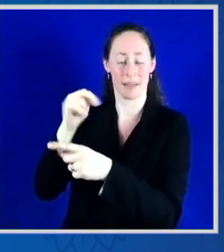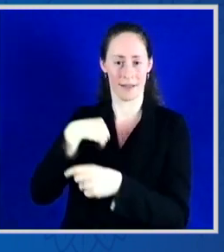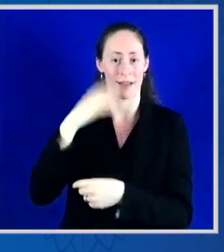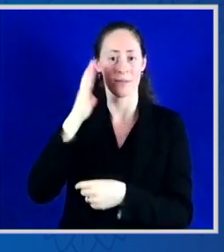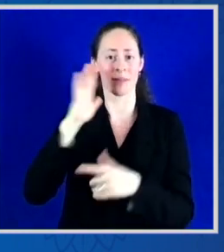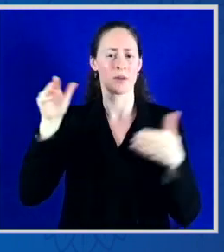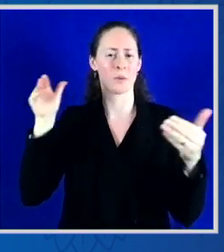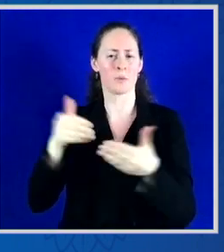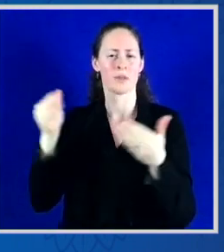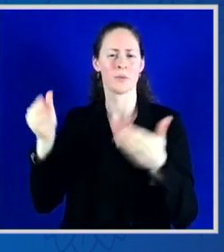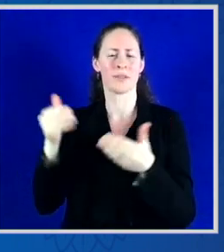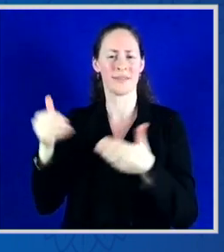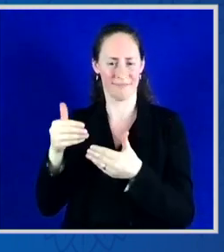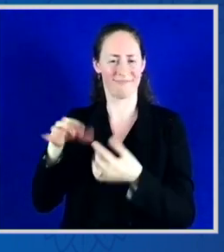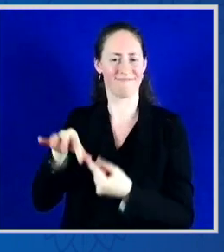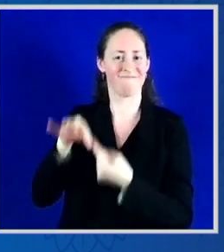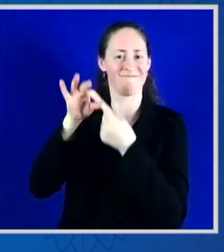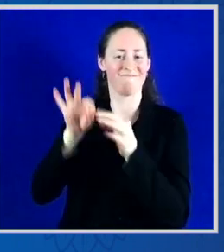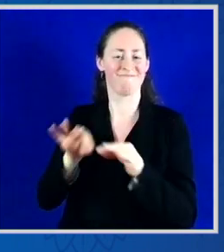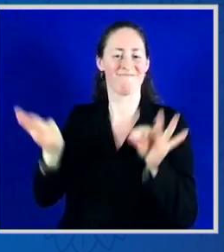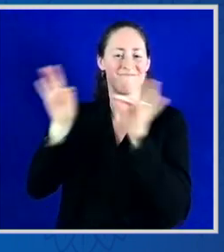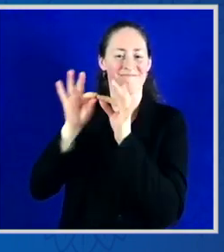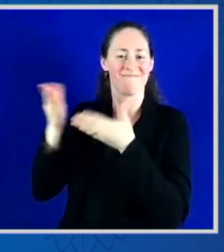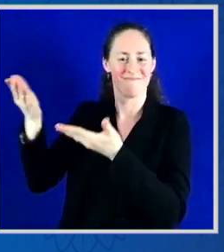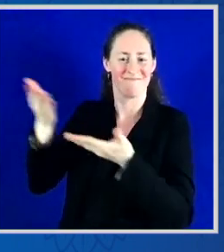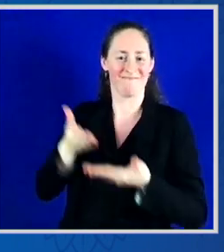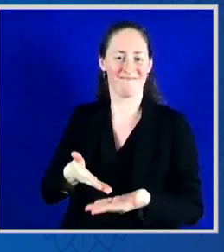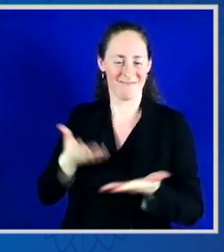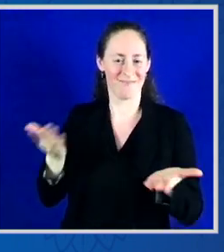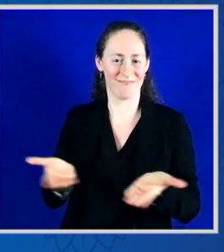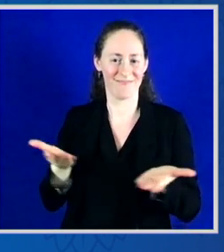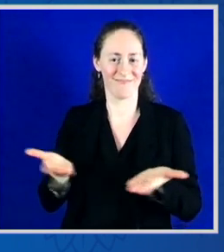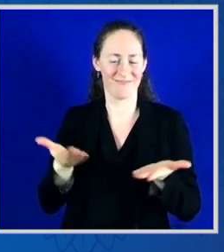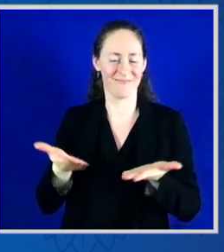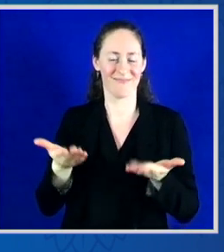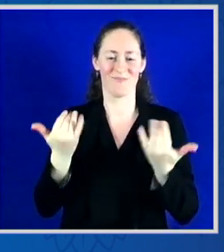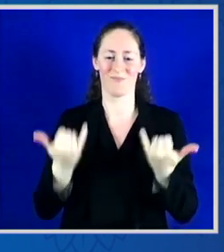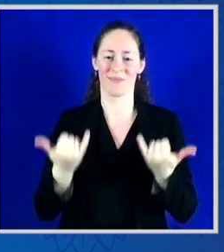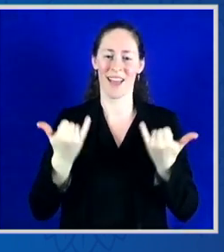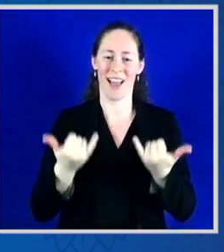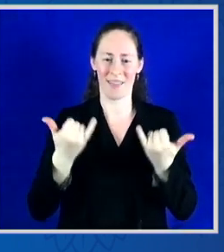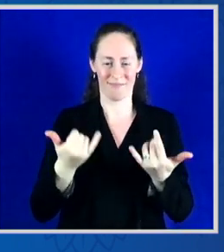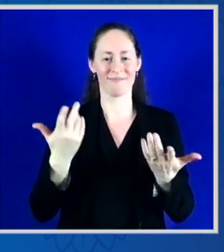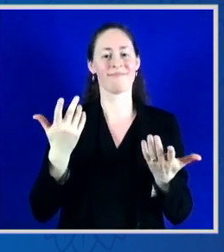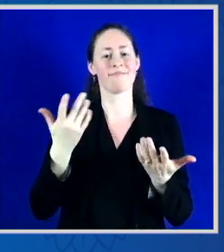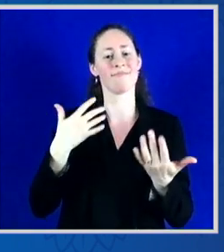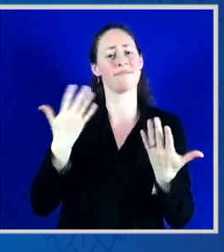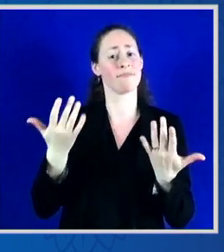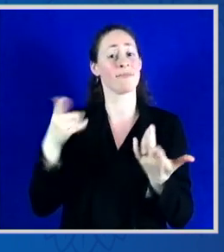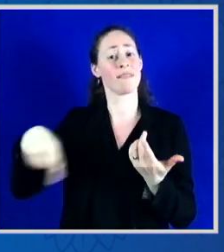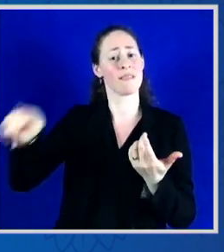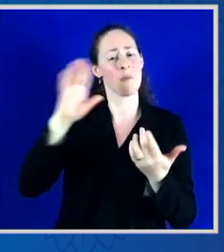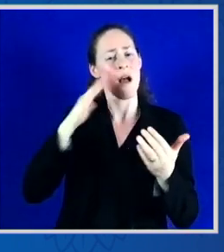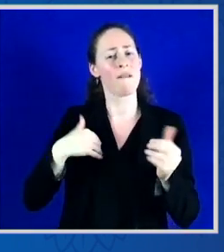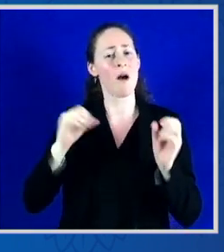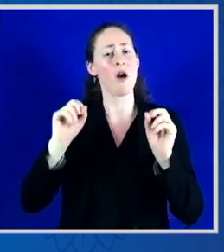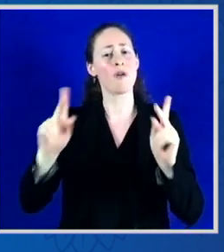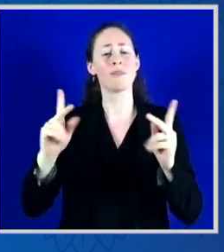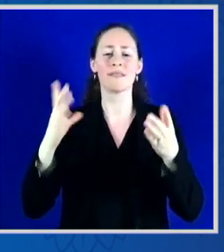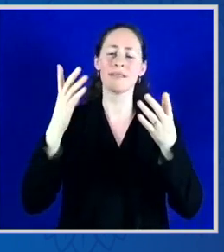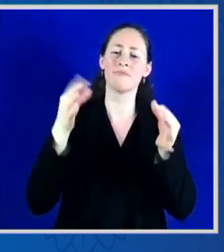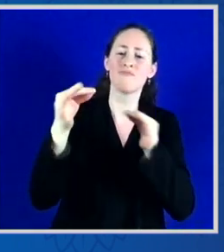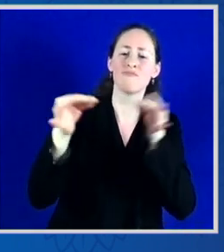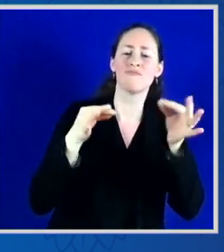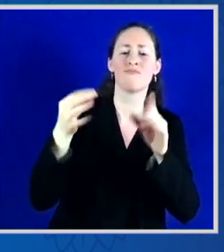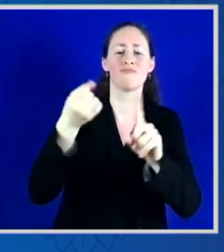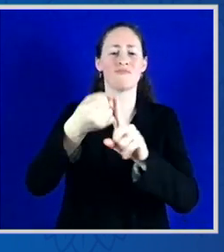that we actually have with us today, and give them a chance to share their stories. And if you